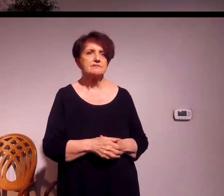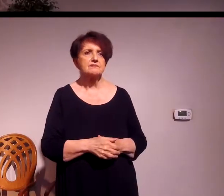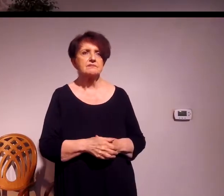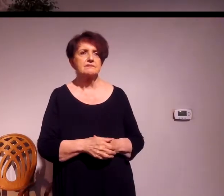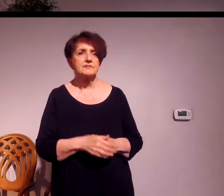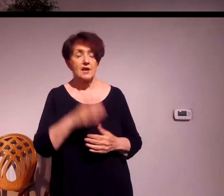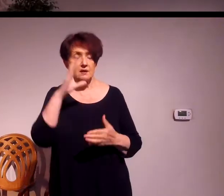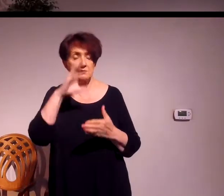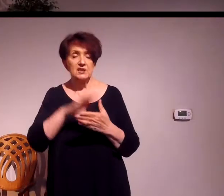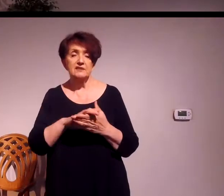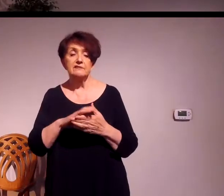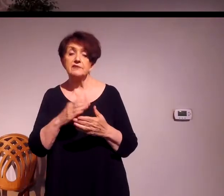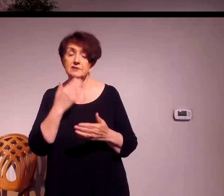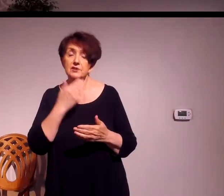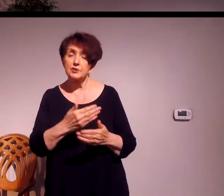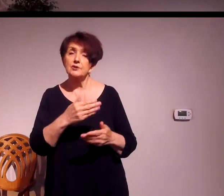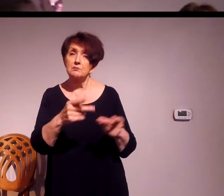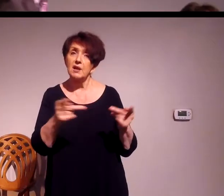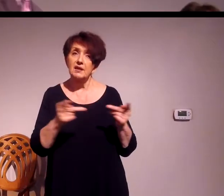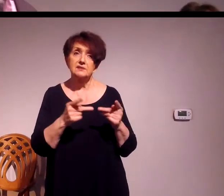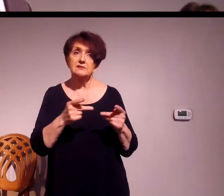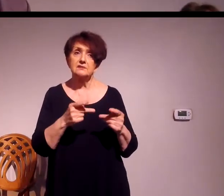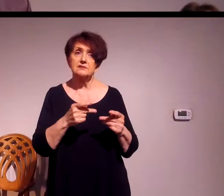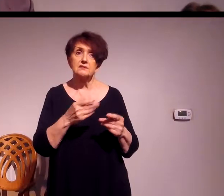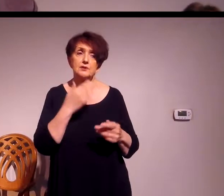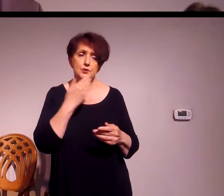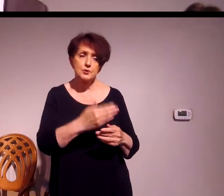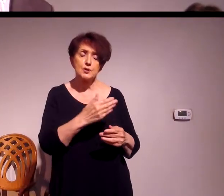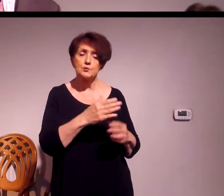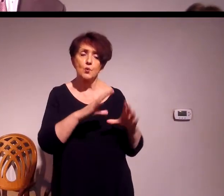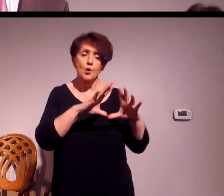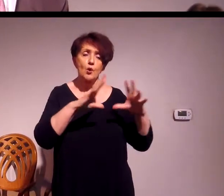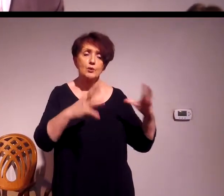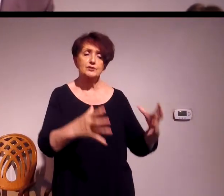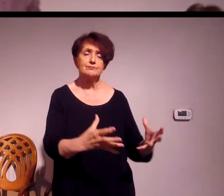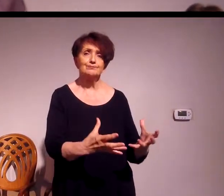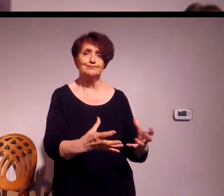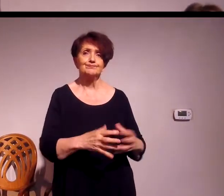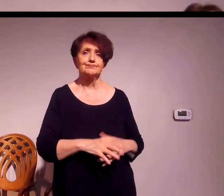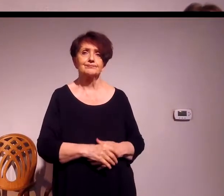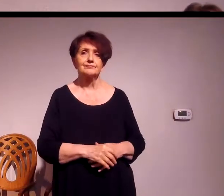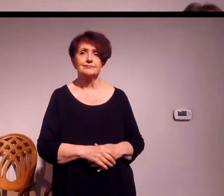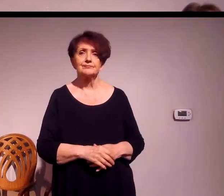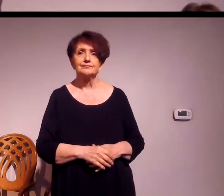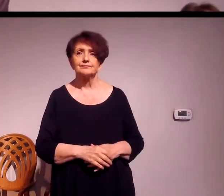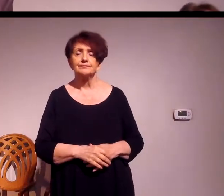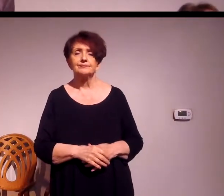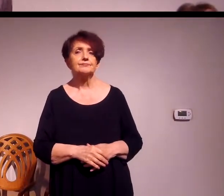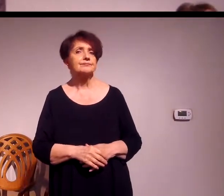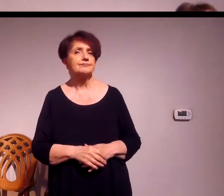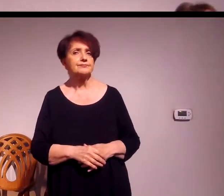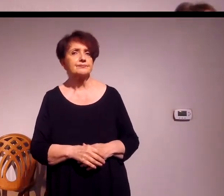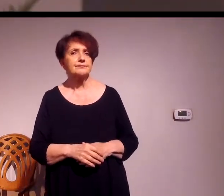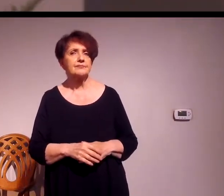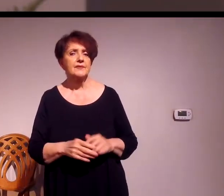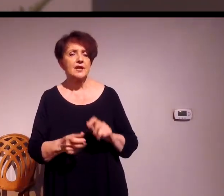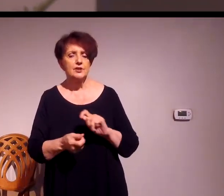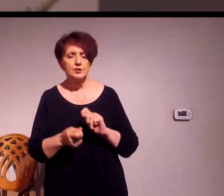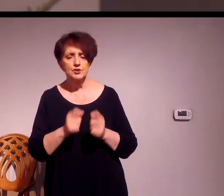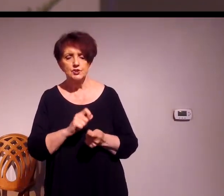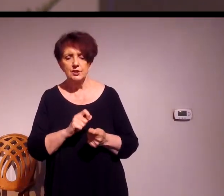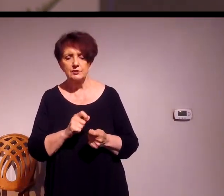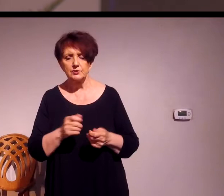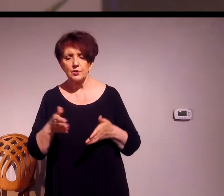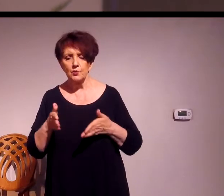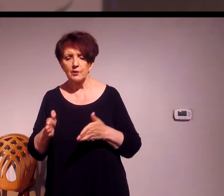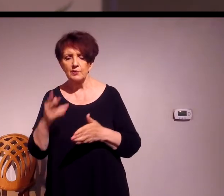I believe that it's a good place. It's a good world. Depends on how we look at it. And if we change the way we look at things, the things that we look